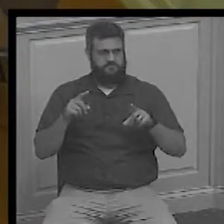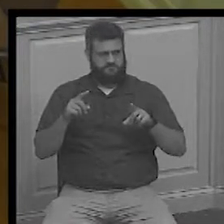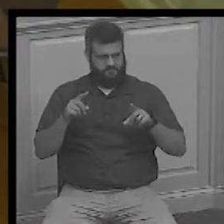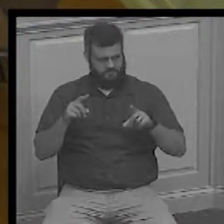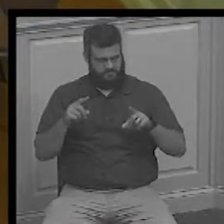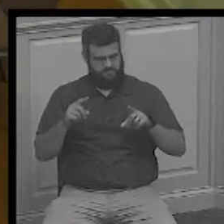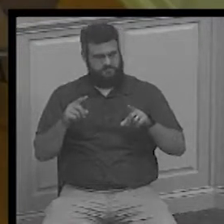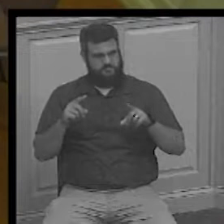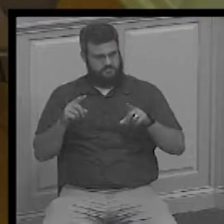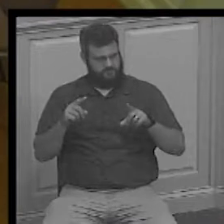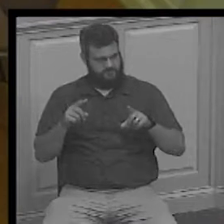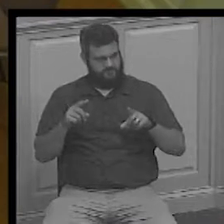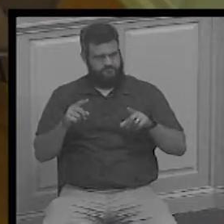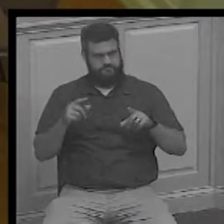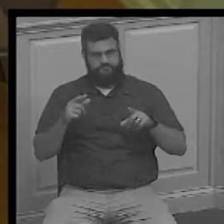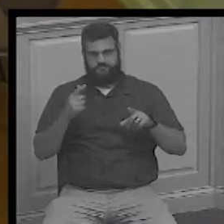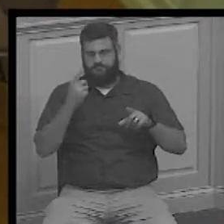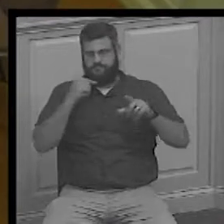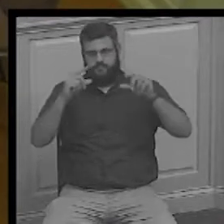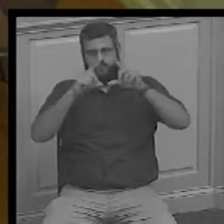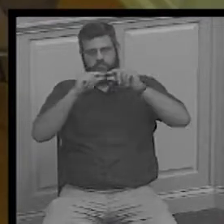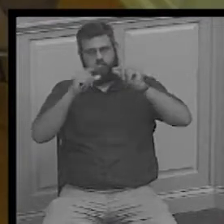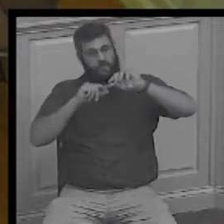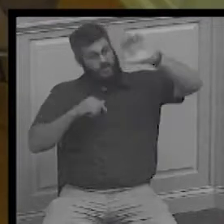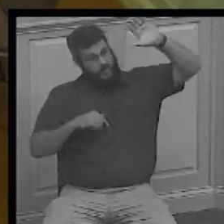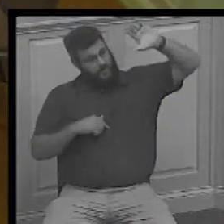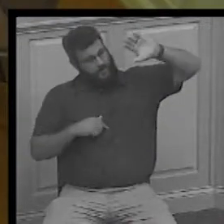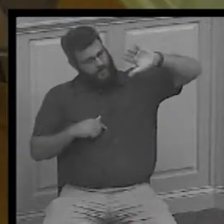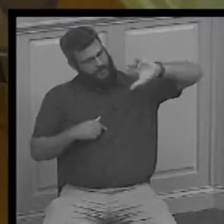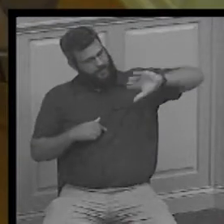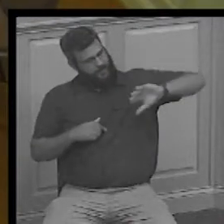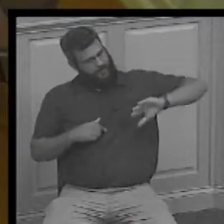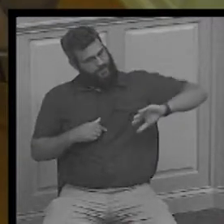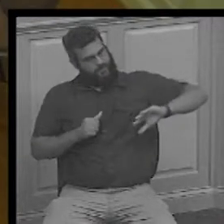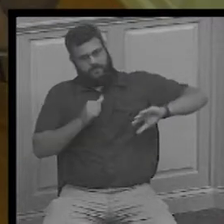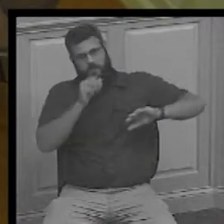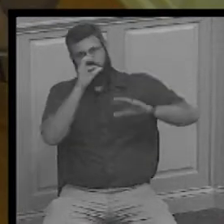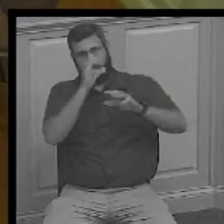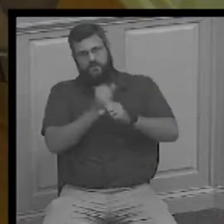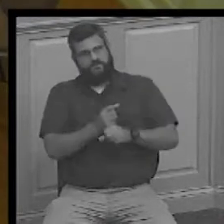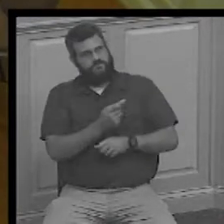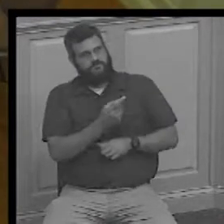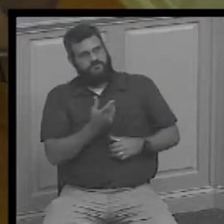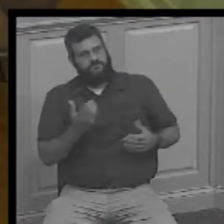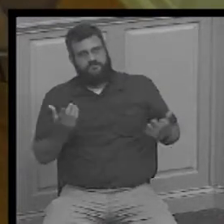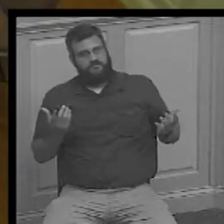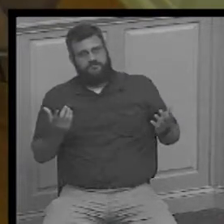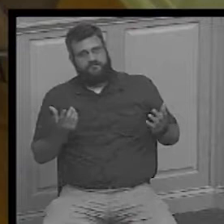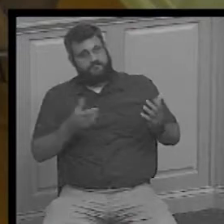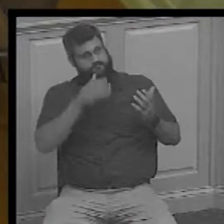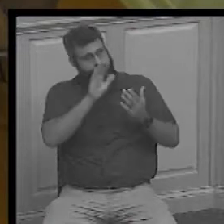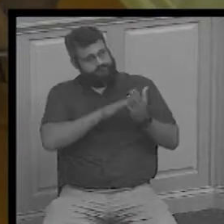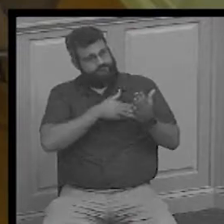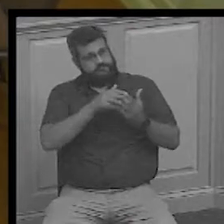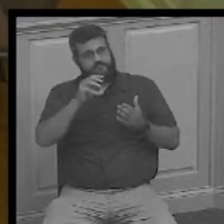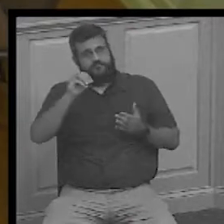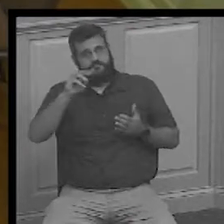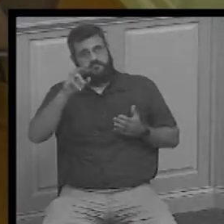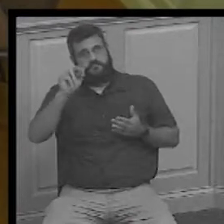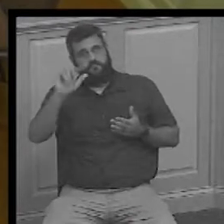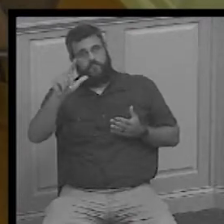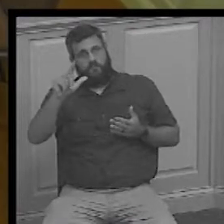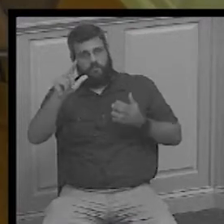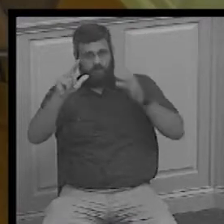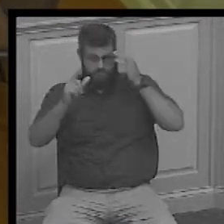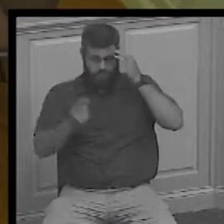blank brick side of a building that may not be attractive, they've painted a mural there. And I mean,